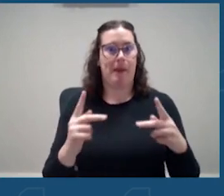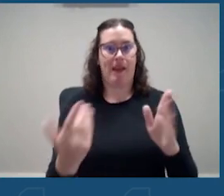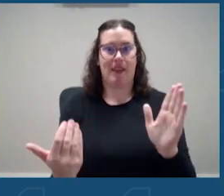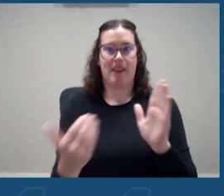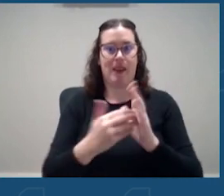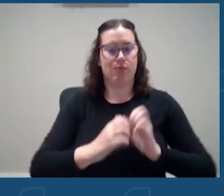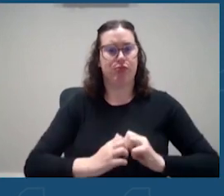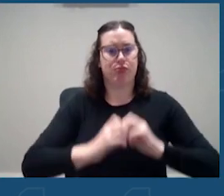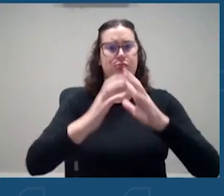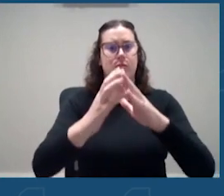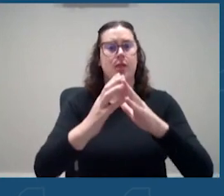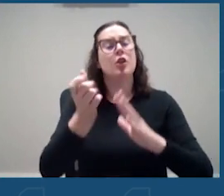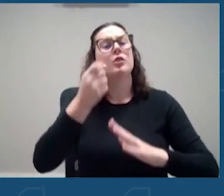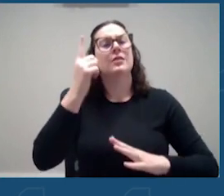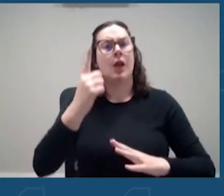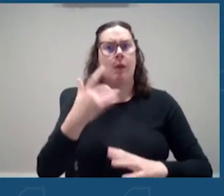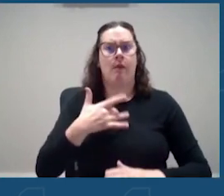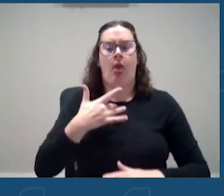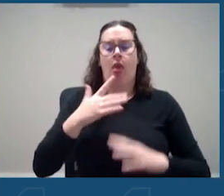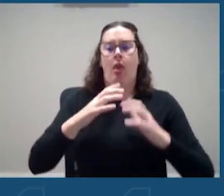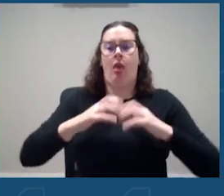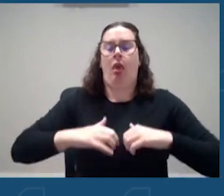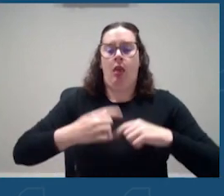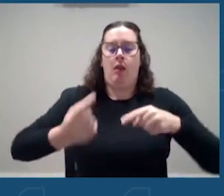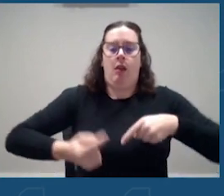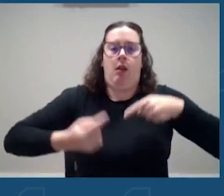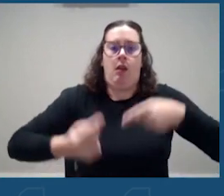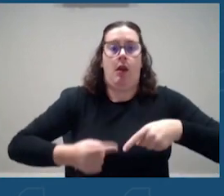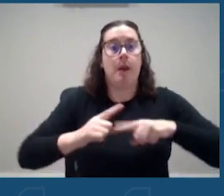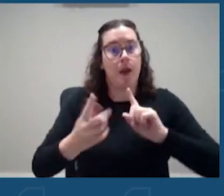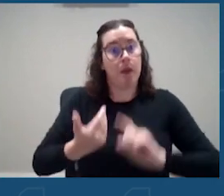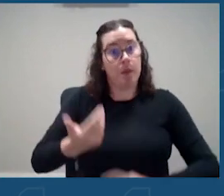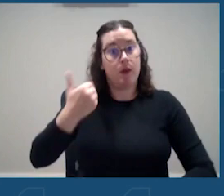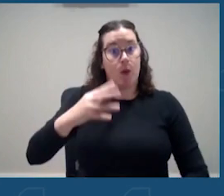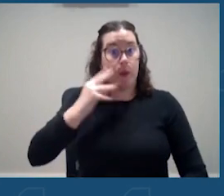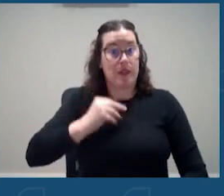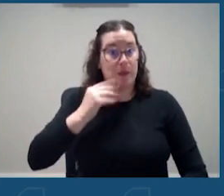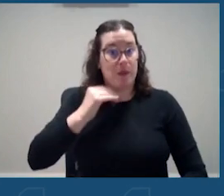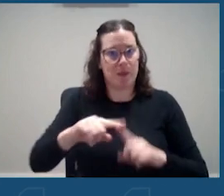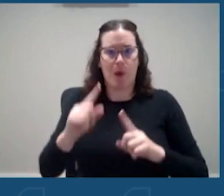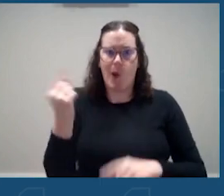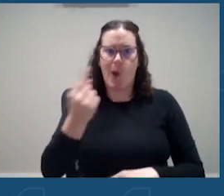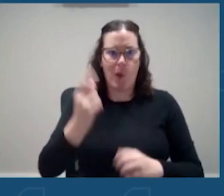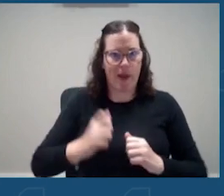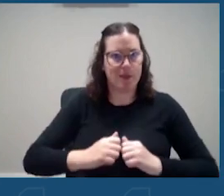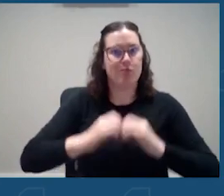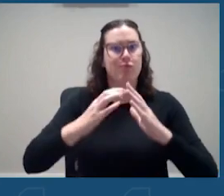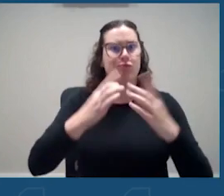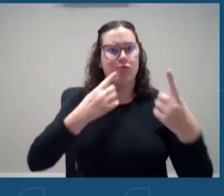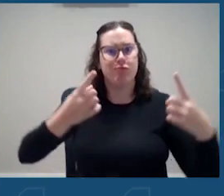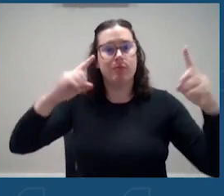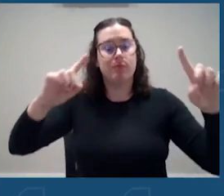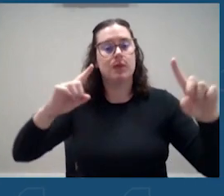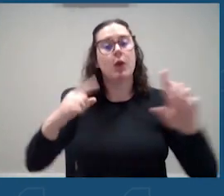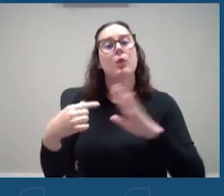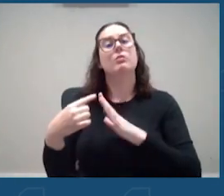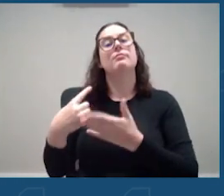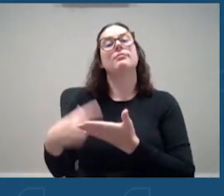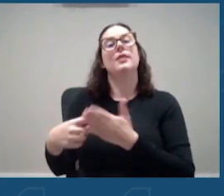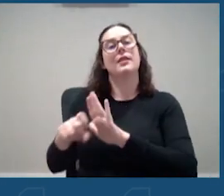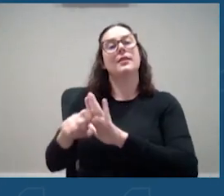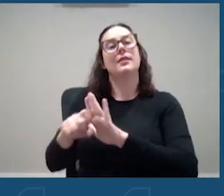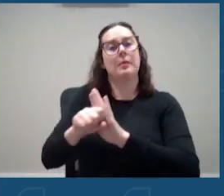down before, and we always rise up. So when we talk about symbolism, the symbolism of the National Democratic